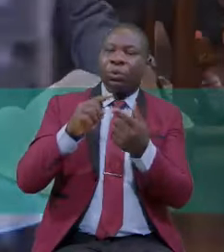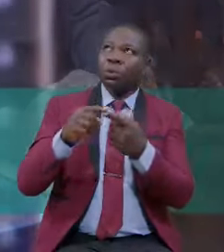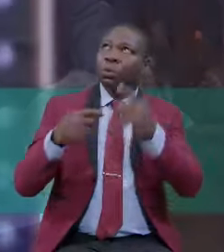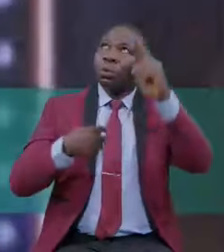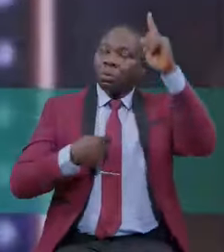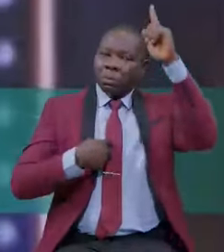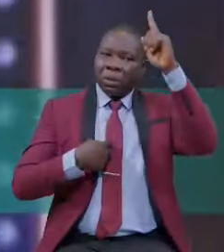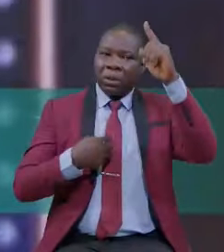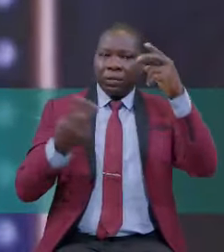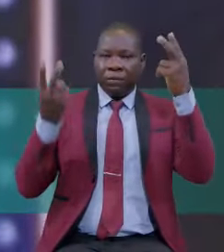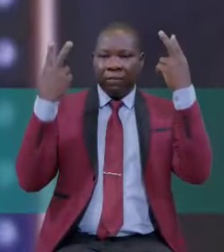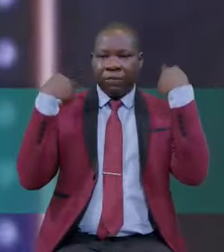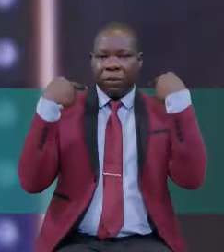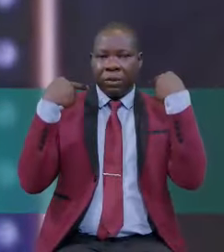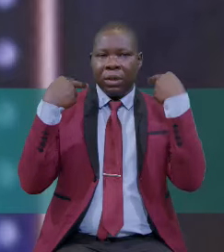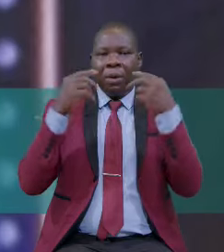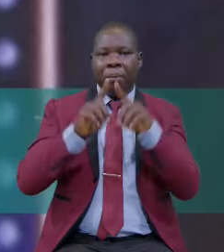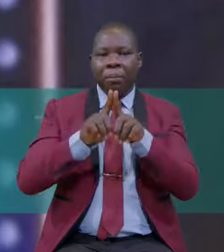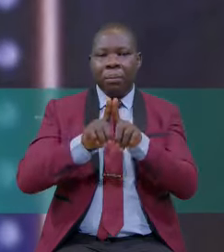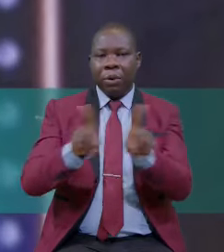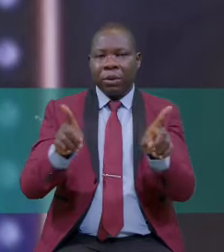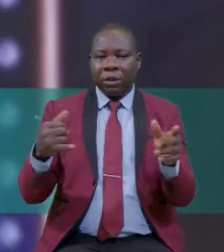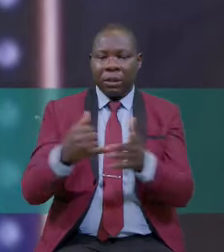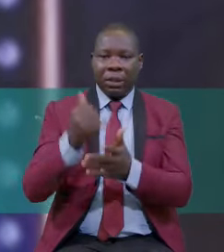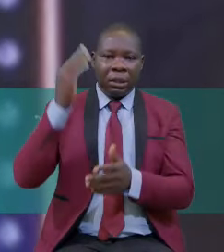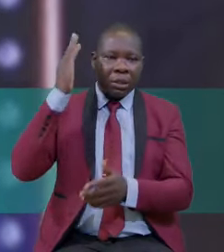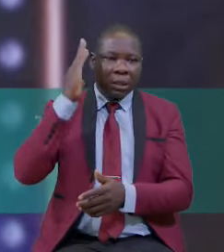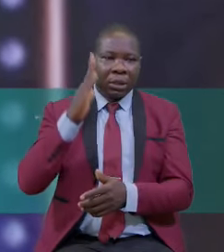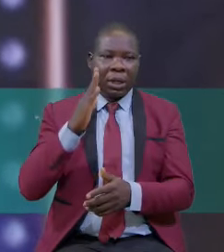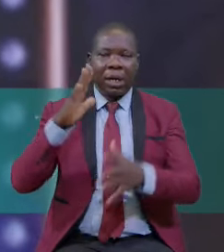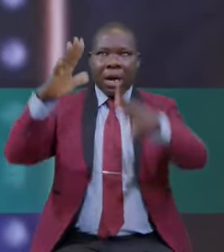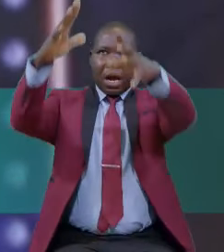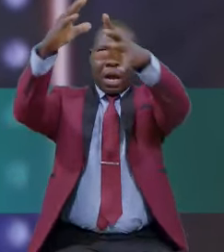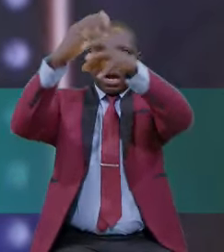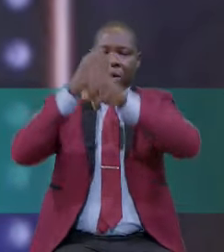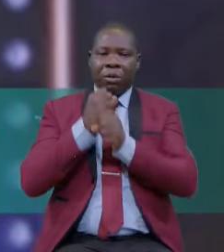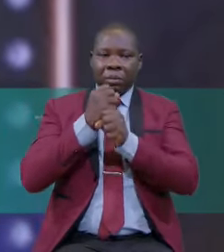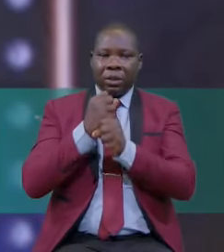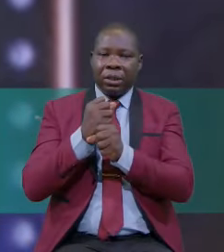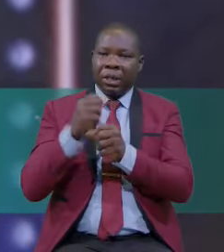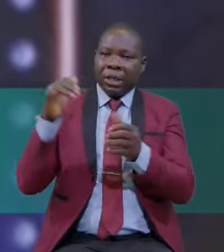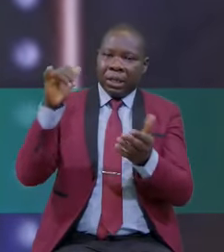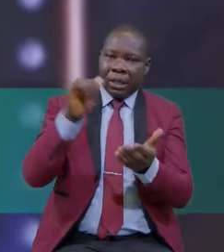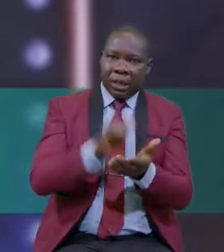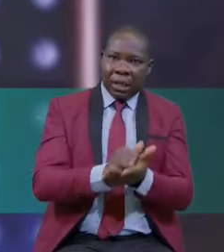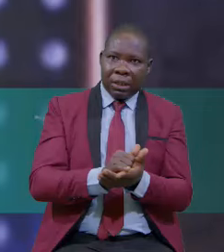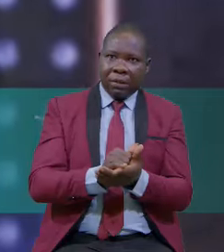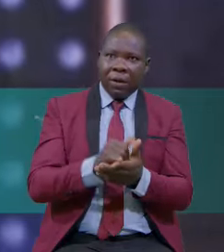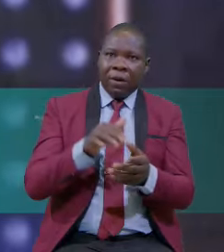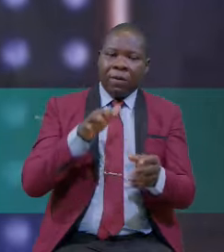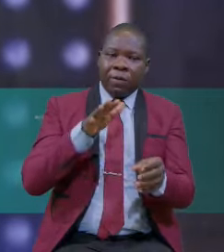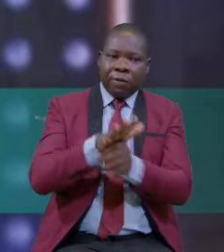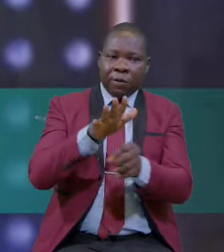void, but it shall accomplish that which I please. It shall